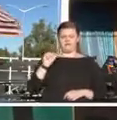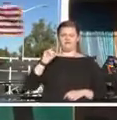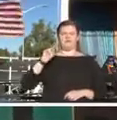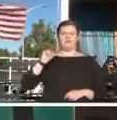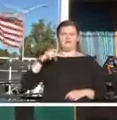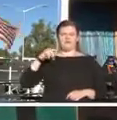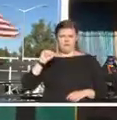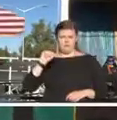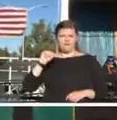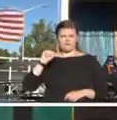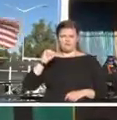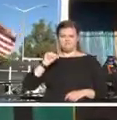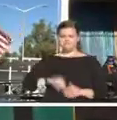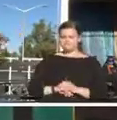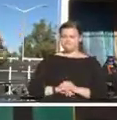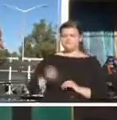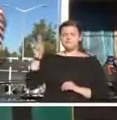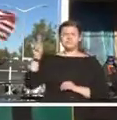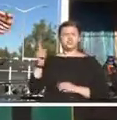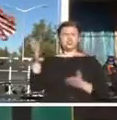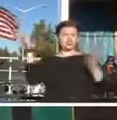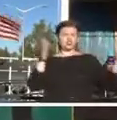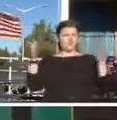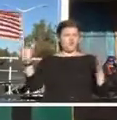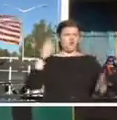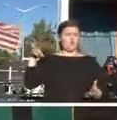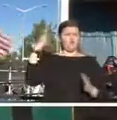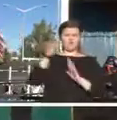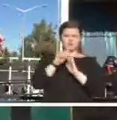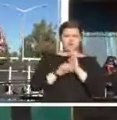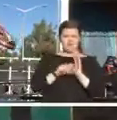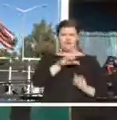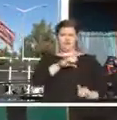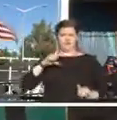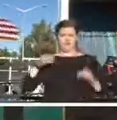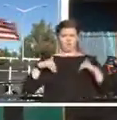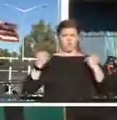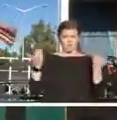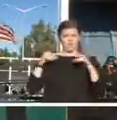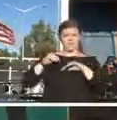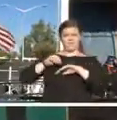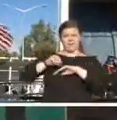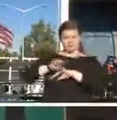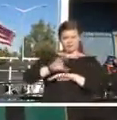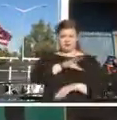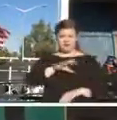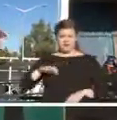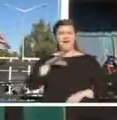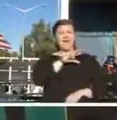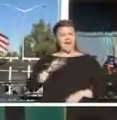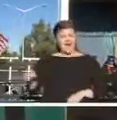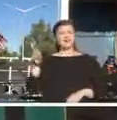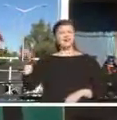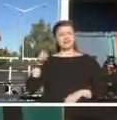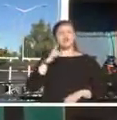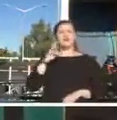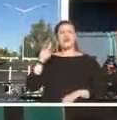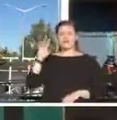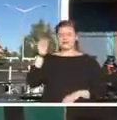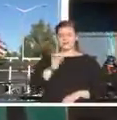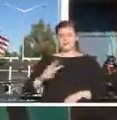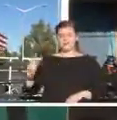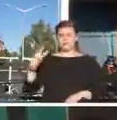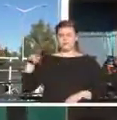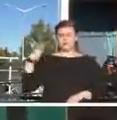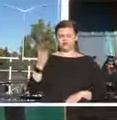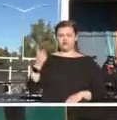also served on the Washington State Legislative Youth Advisory Council and is dean of the Southwest Washington Red Cross Youth Council.